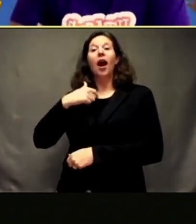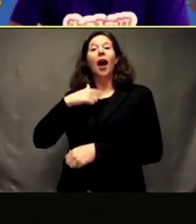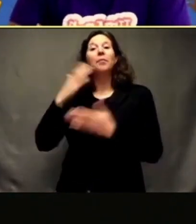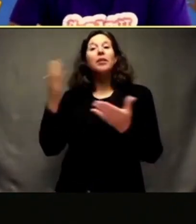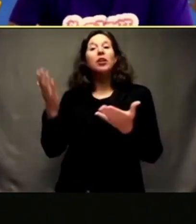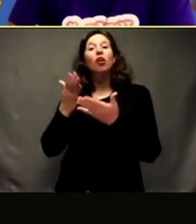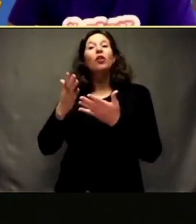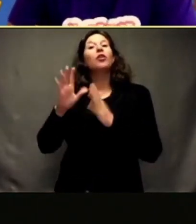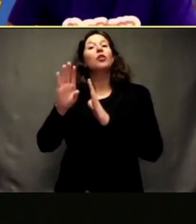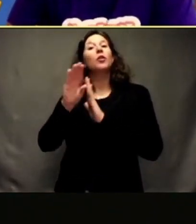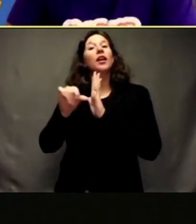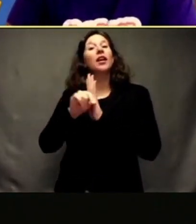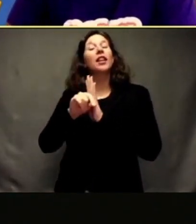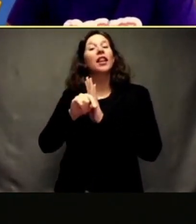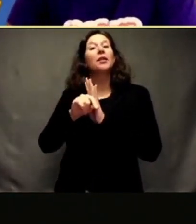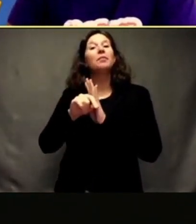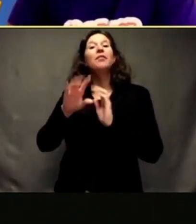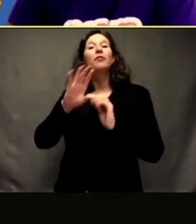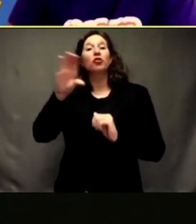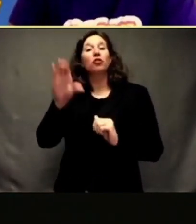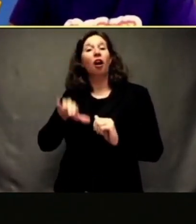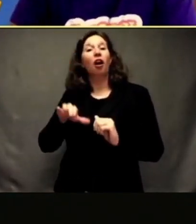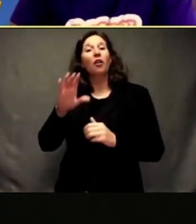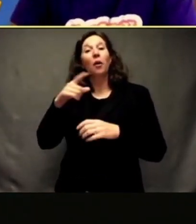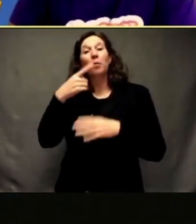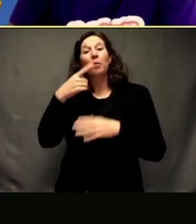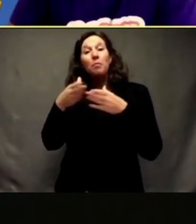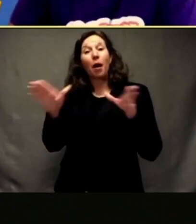the computer science department at Chicago Public Schools.